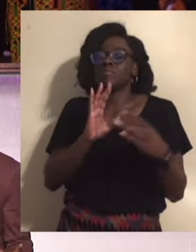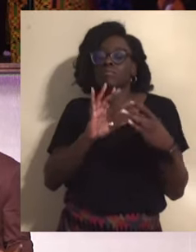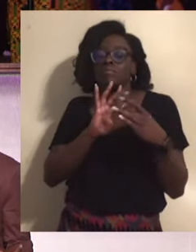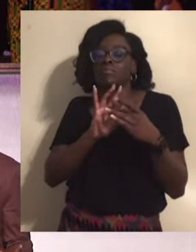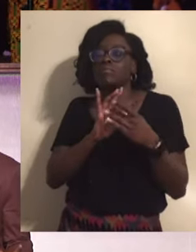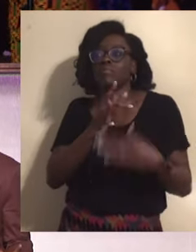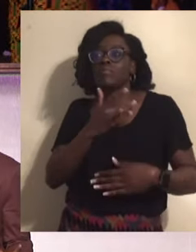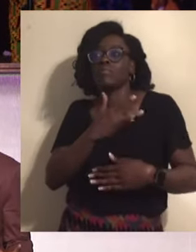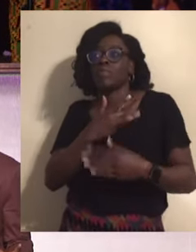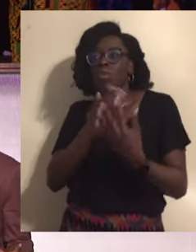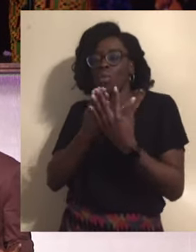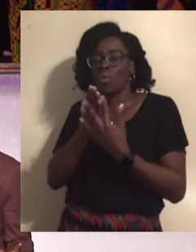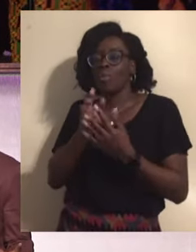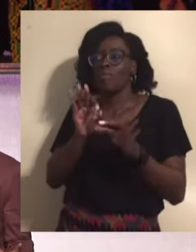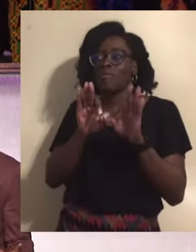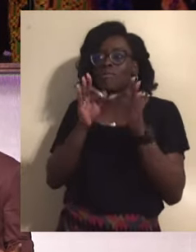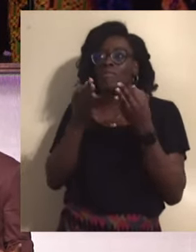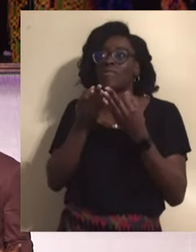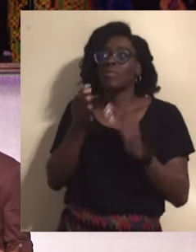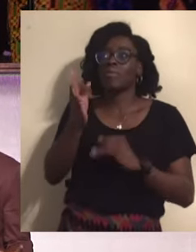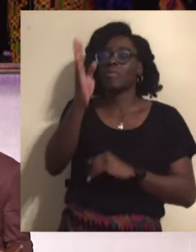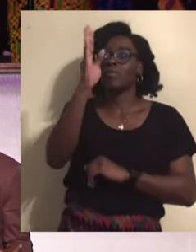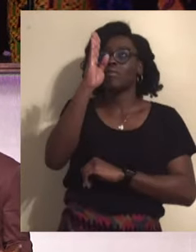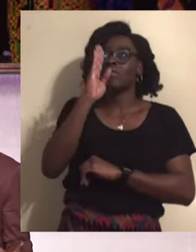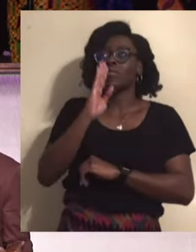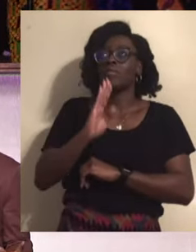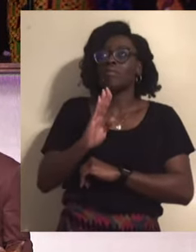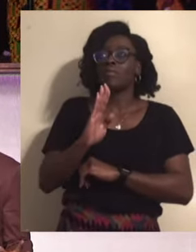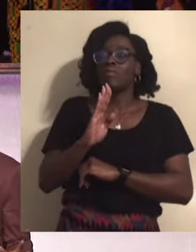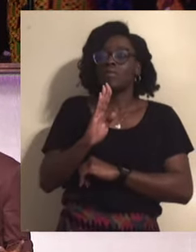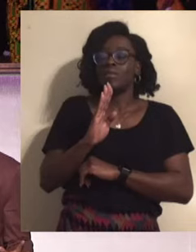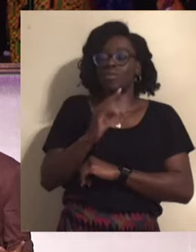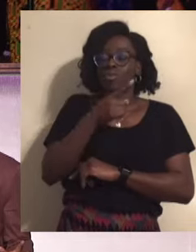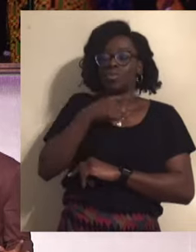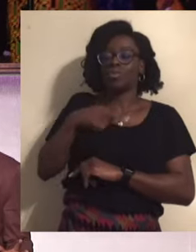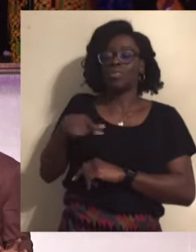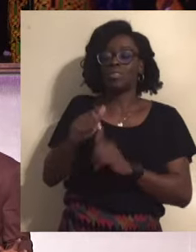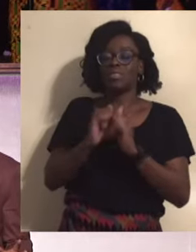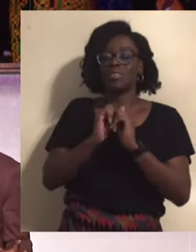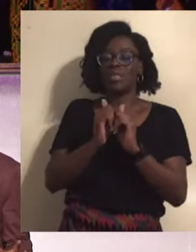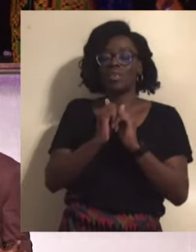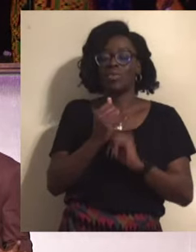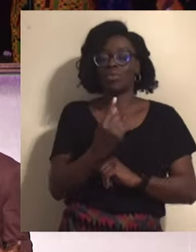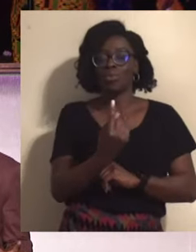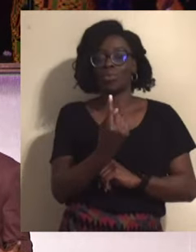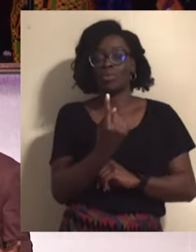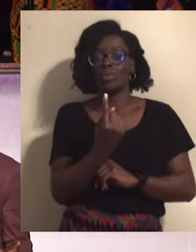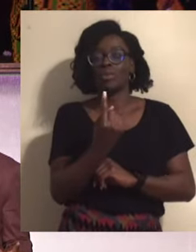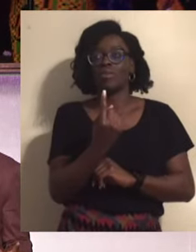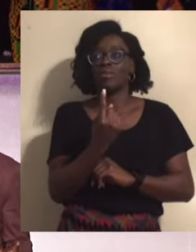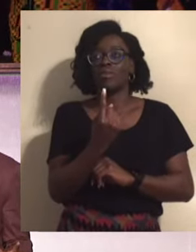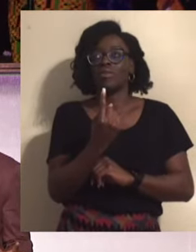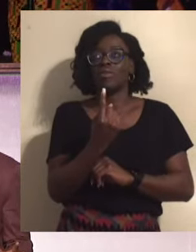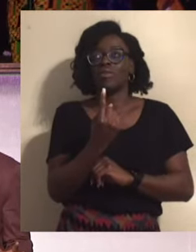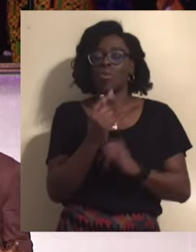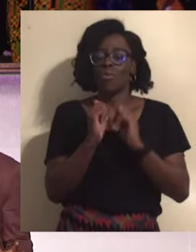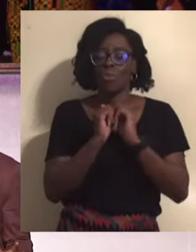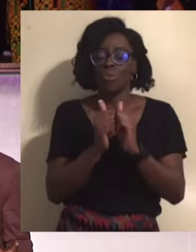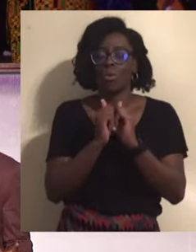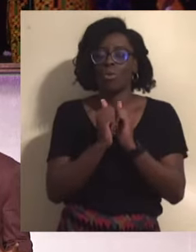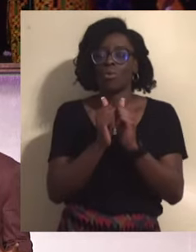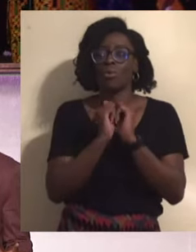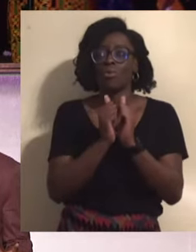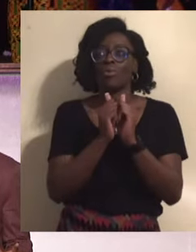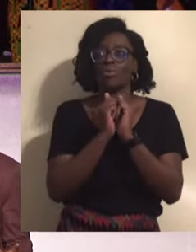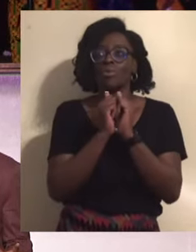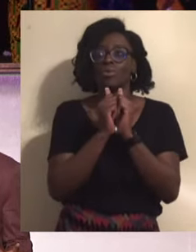together we would be as one, and we would work to occupy and advance your kingdom until you